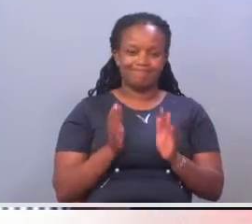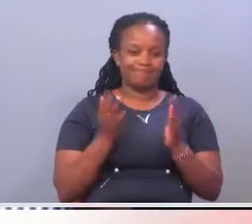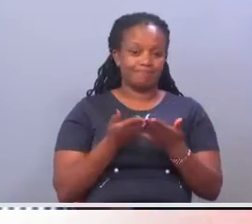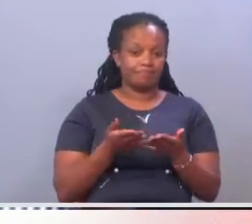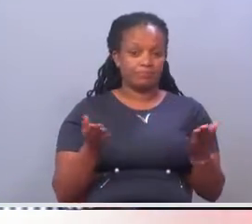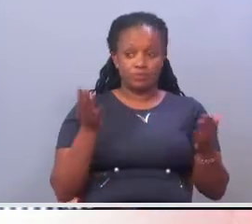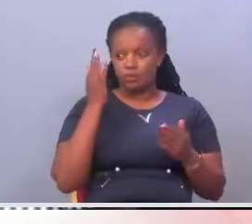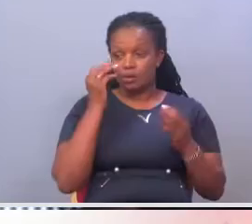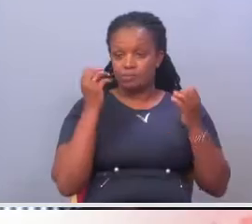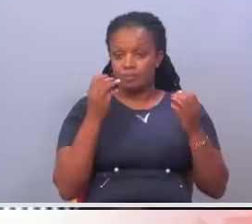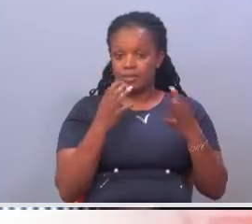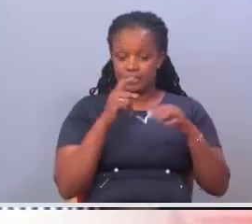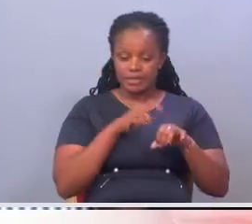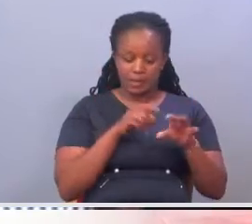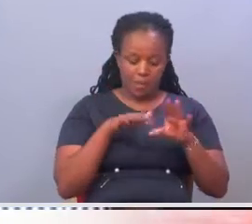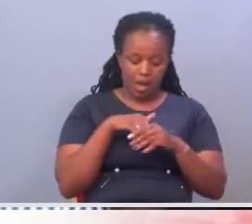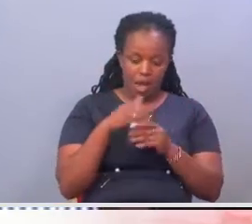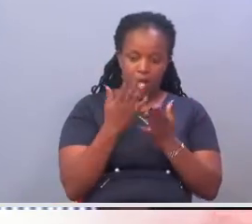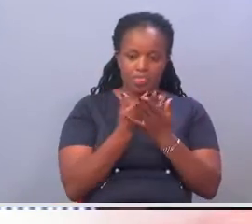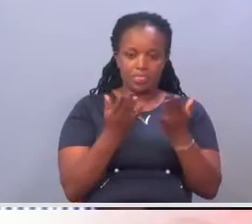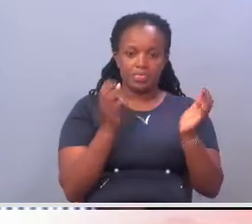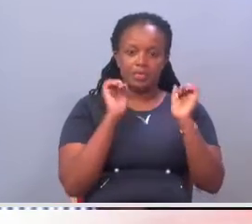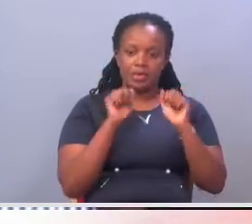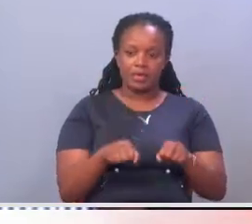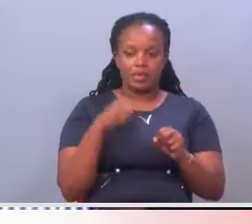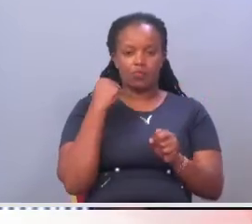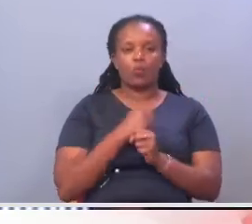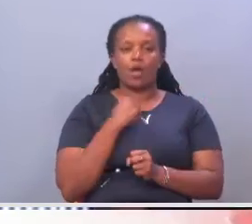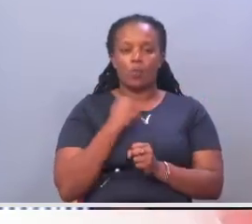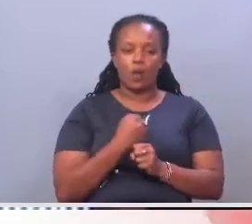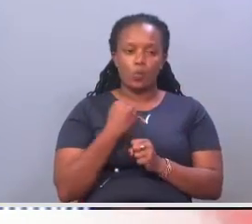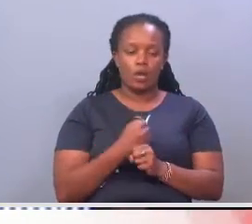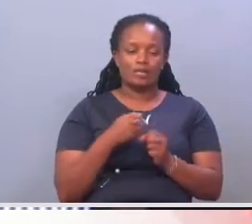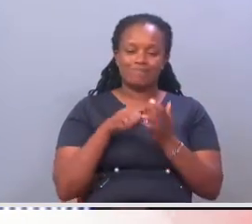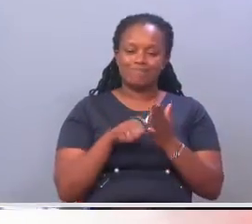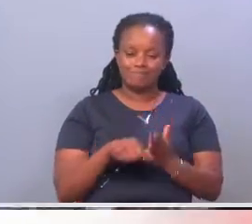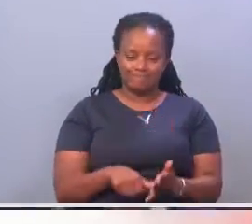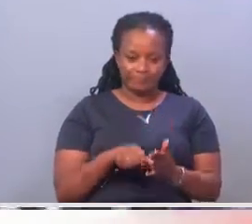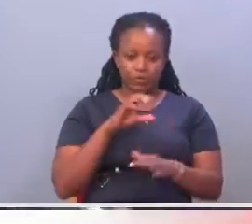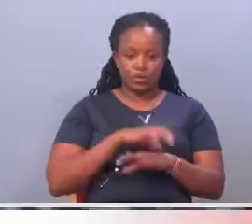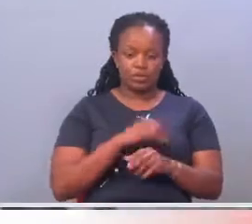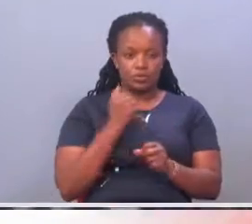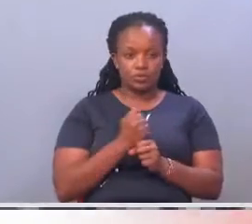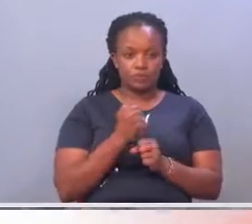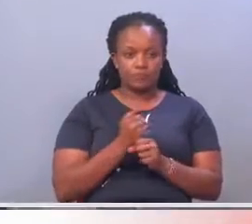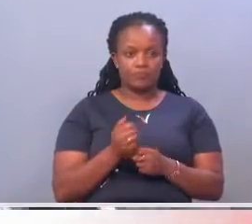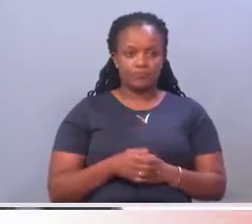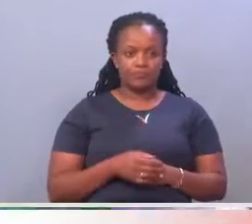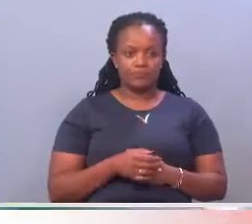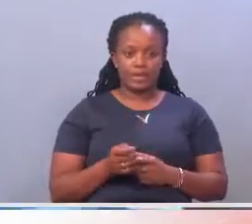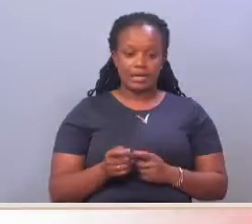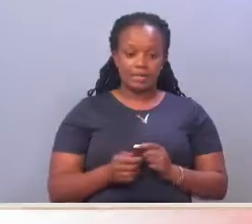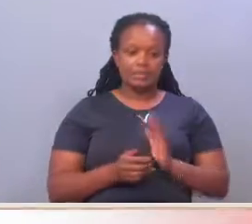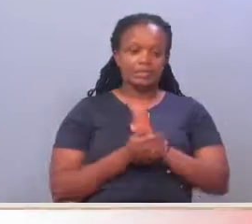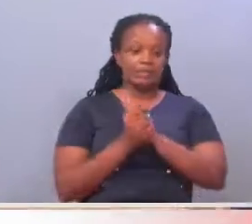sababu wengi wakitoka huko nje pia wanaweza tumia kipawa chao kupata labda kazi. Among talents that were showcased